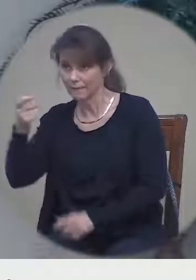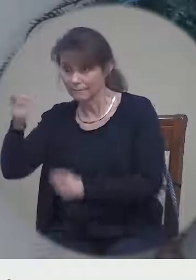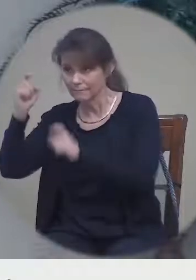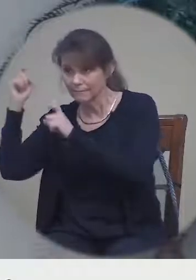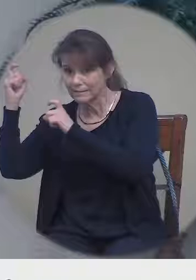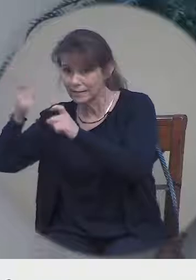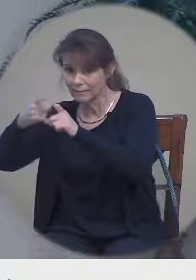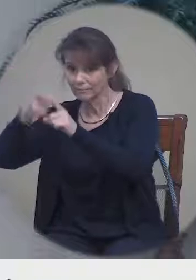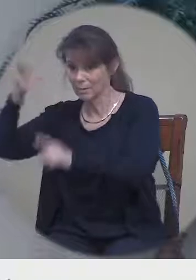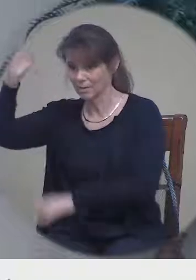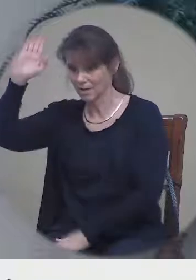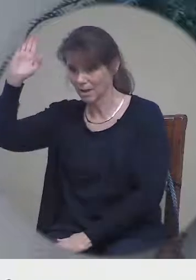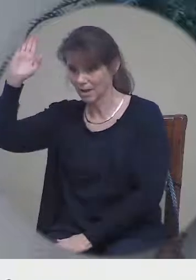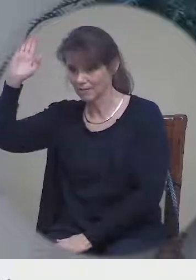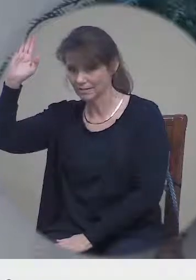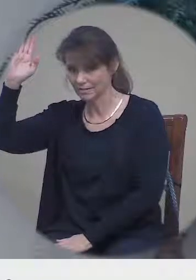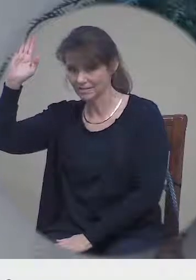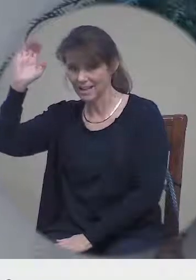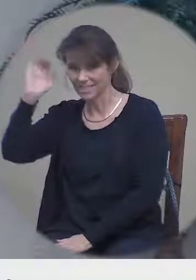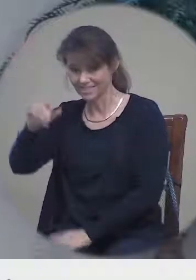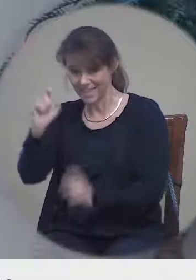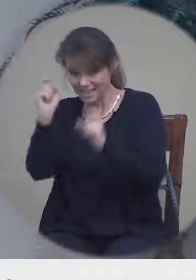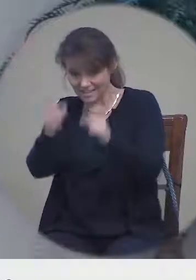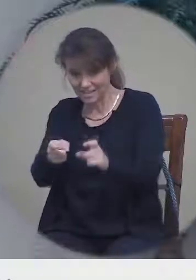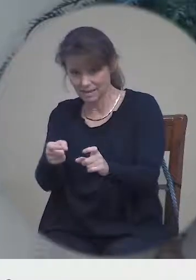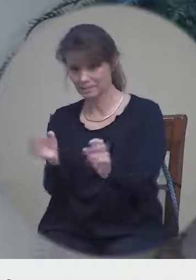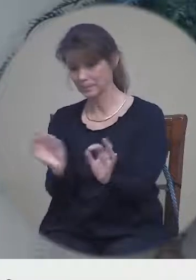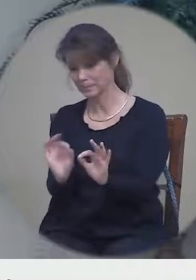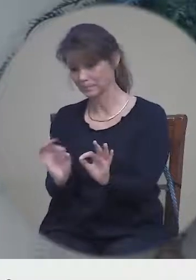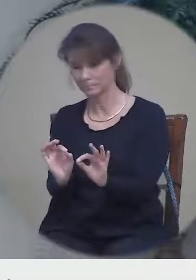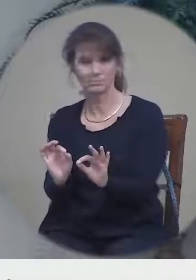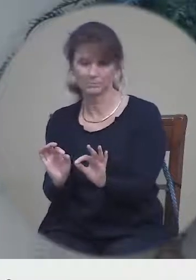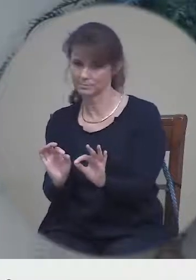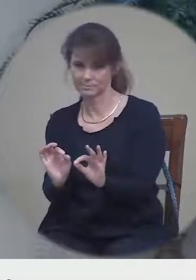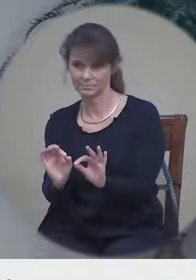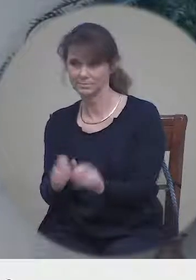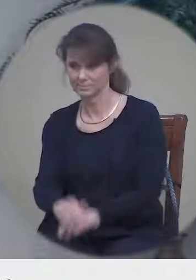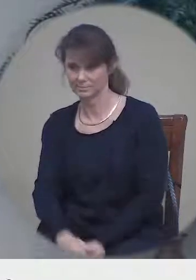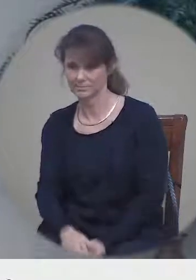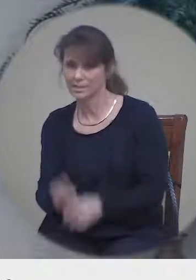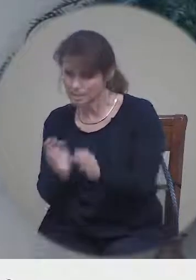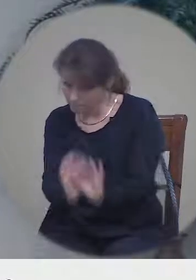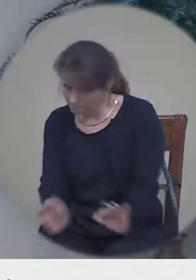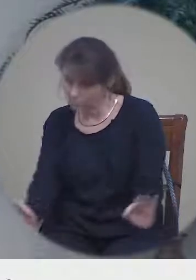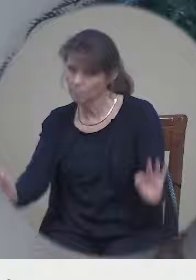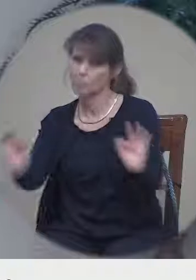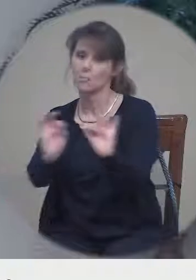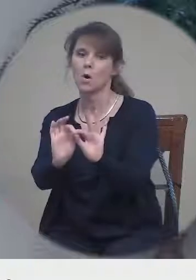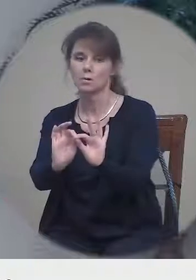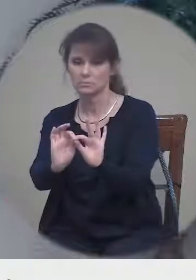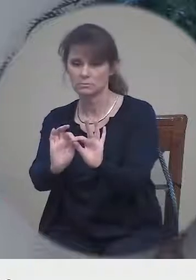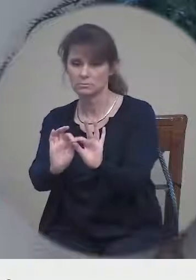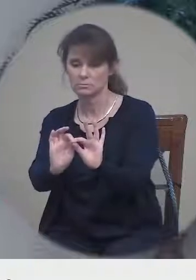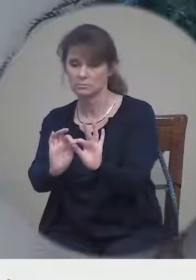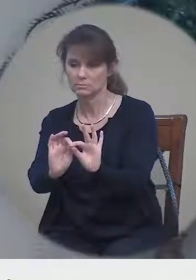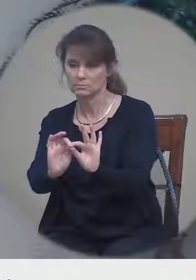as something profane. That's the point of this. Listen, you have not come to the